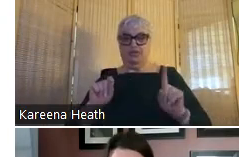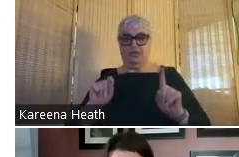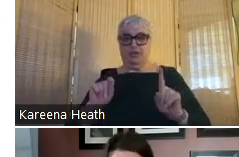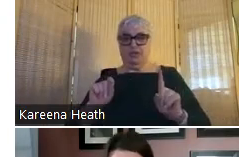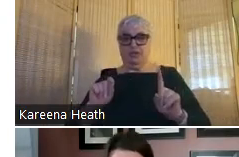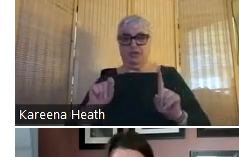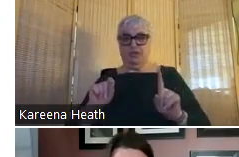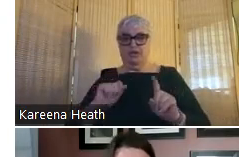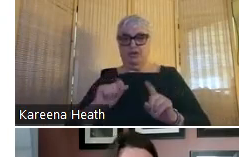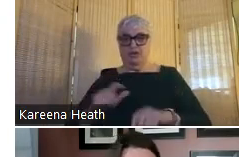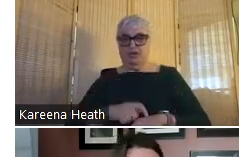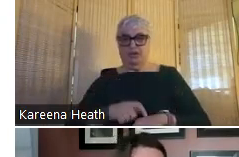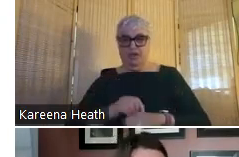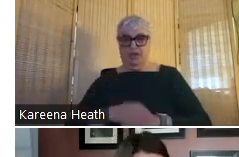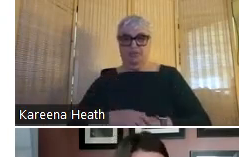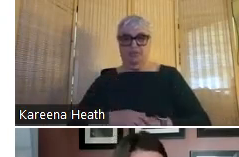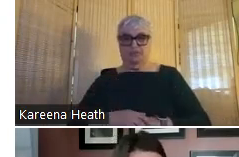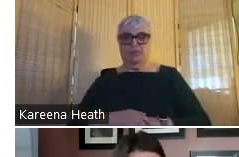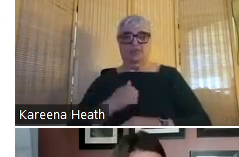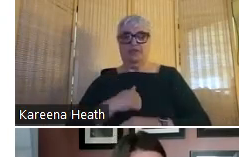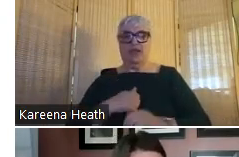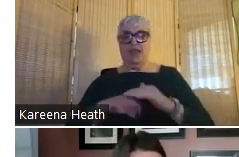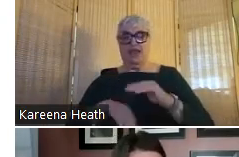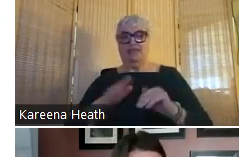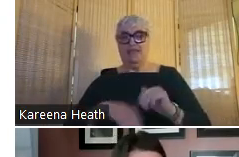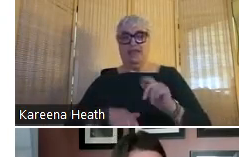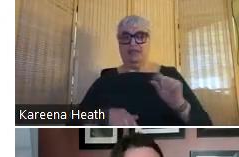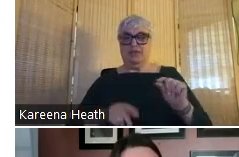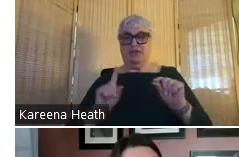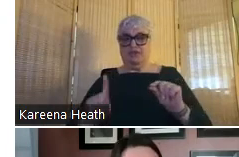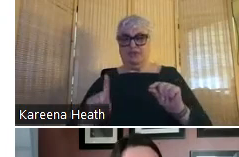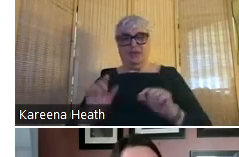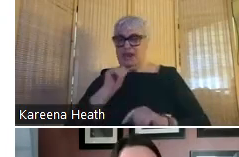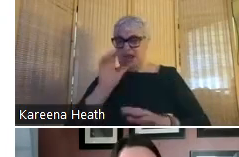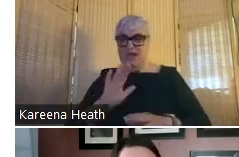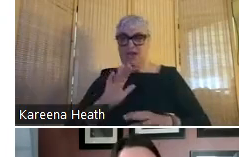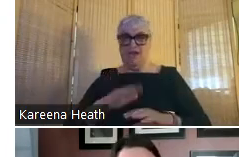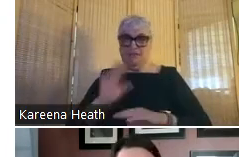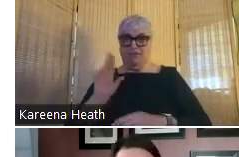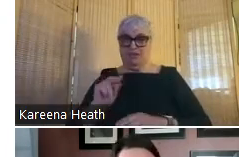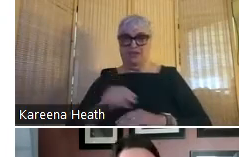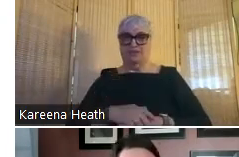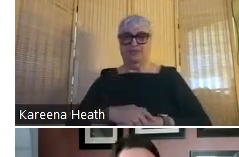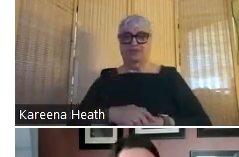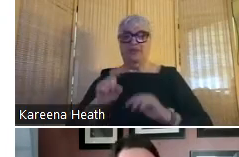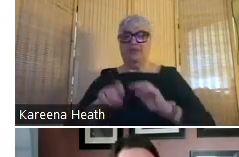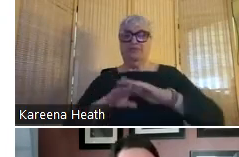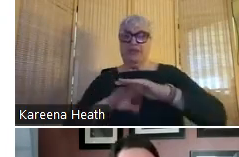times. Be less than 20:1 at all times. I need to work on that. If the provider